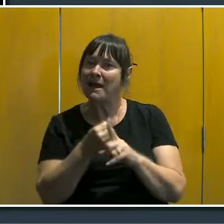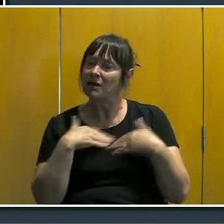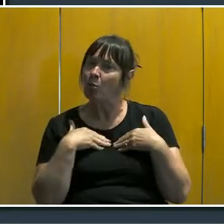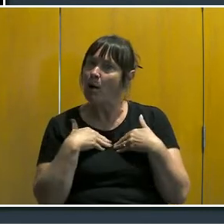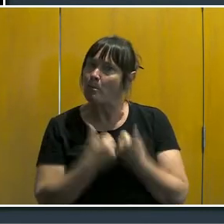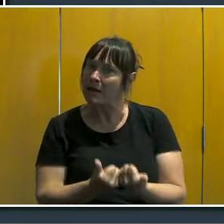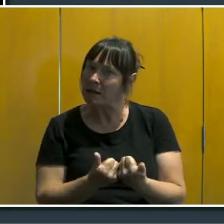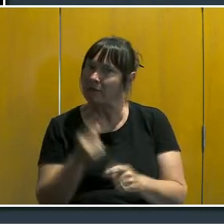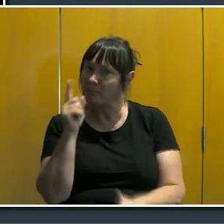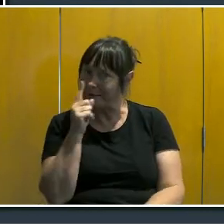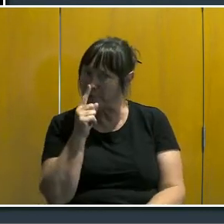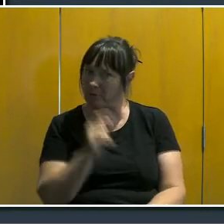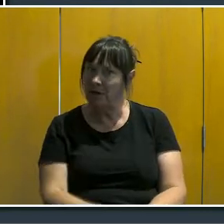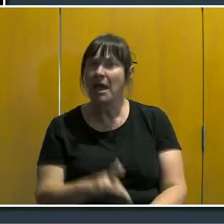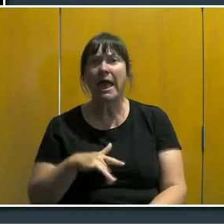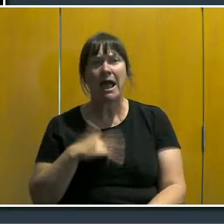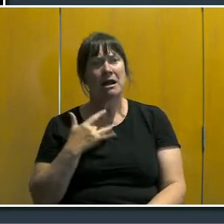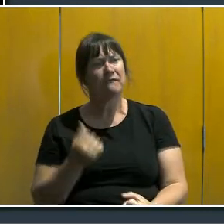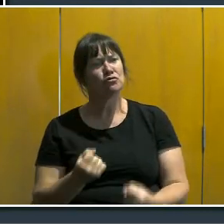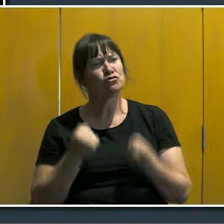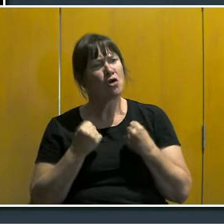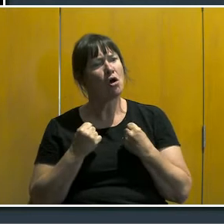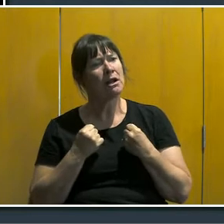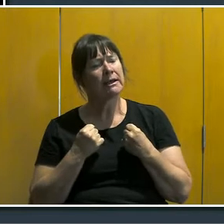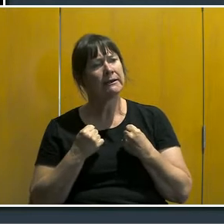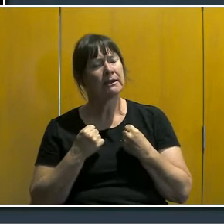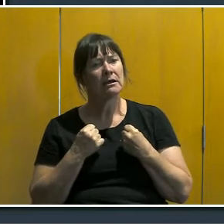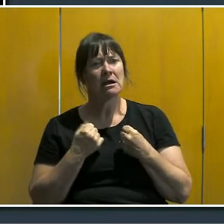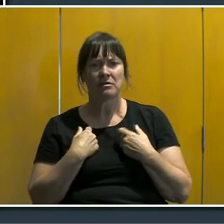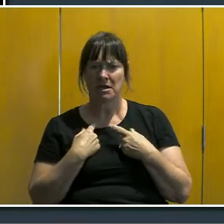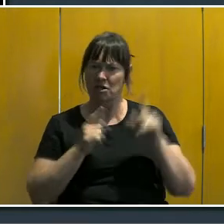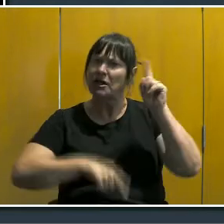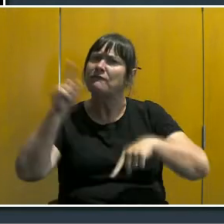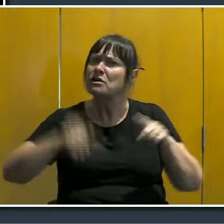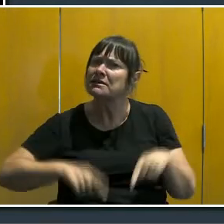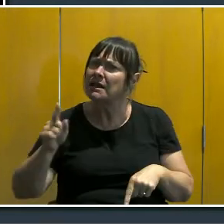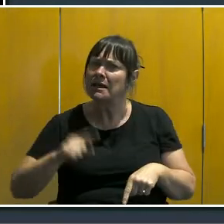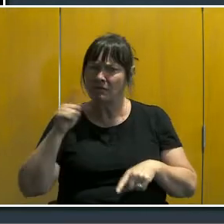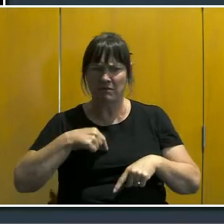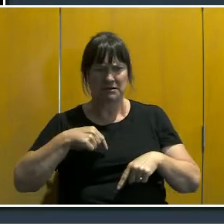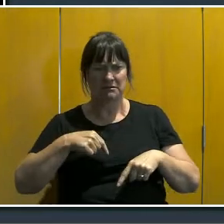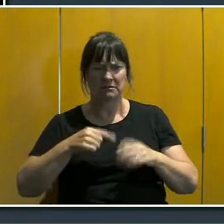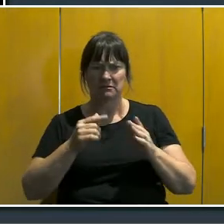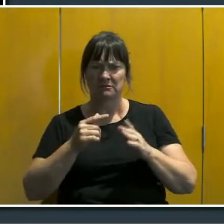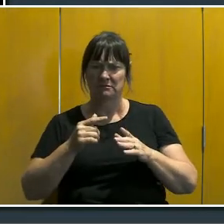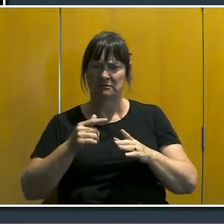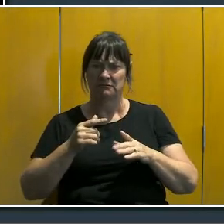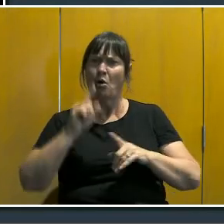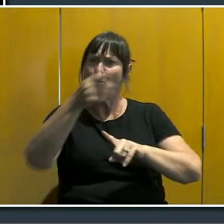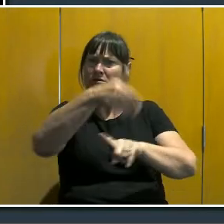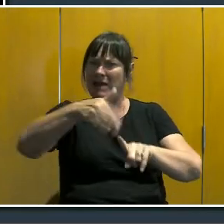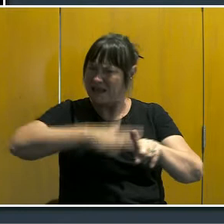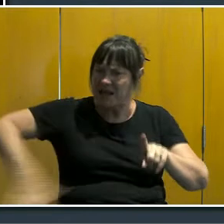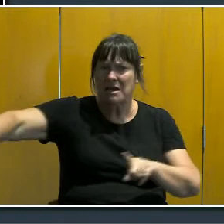that the diversity of our community as a whole and the identity of semi-rural priority and other lifestyle areas is threatened by an